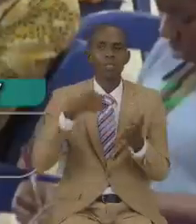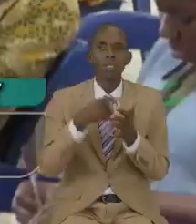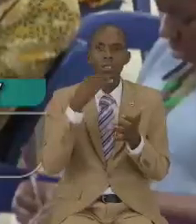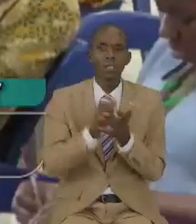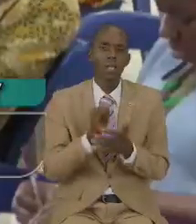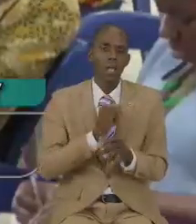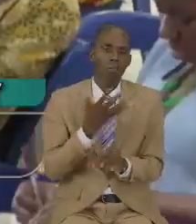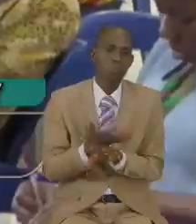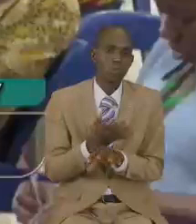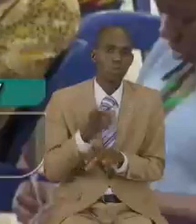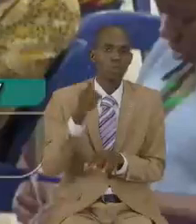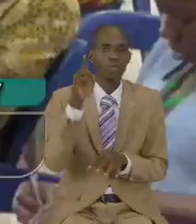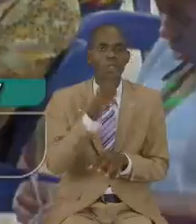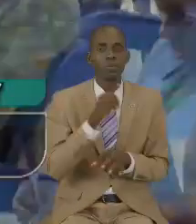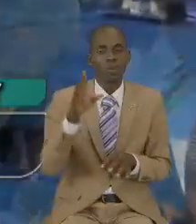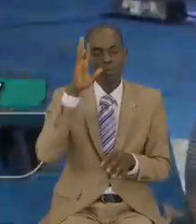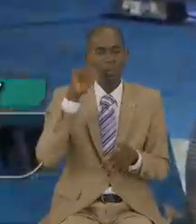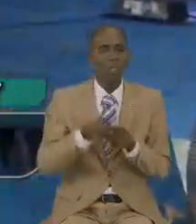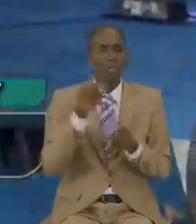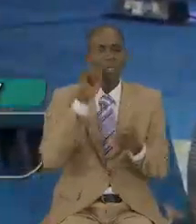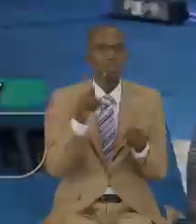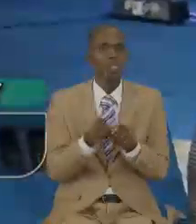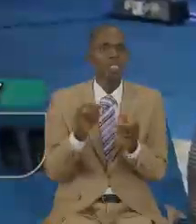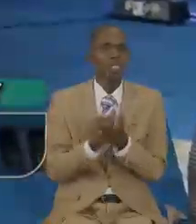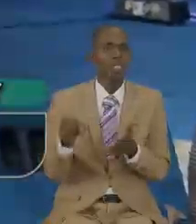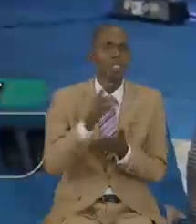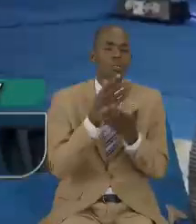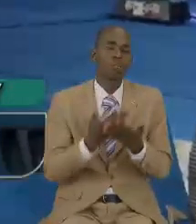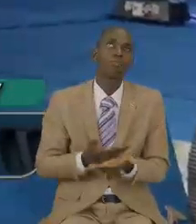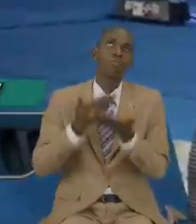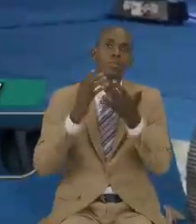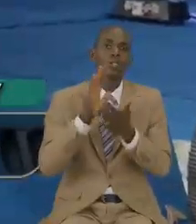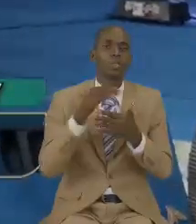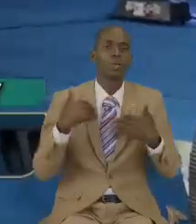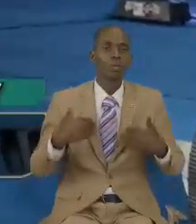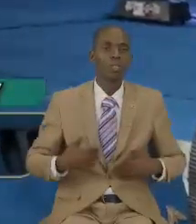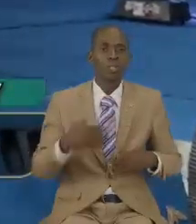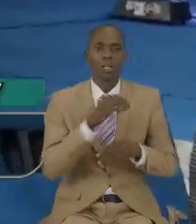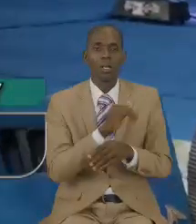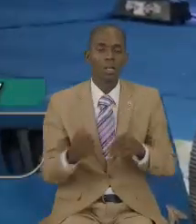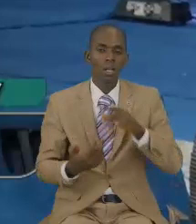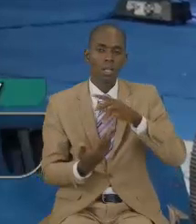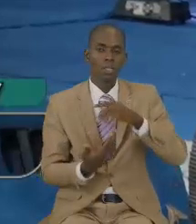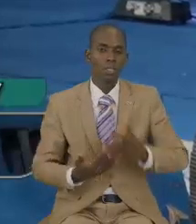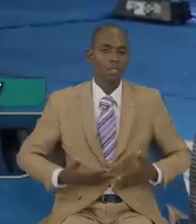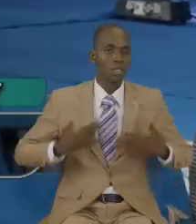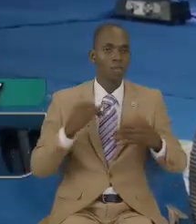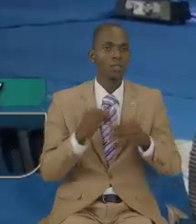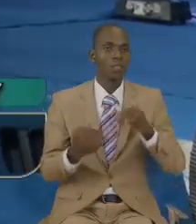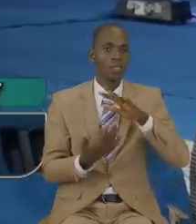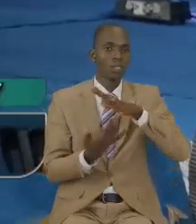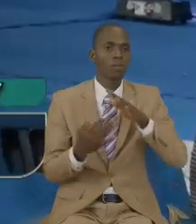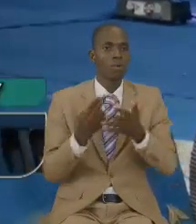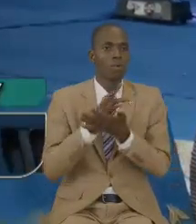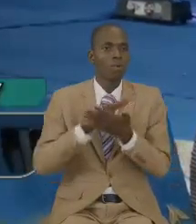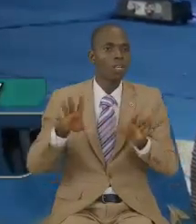brethren, by the mercies of God, that you present your bodies a living sacrifice, holy,